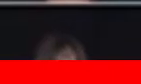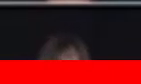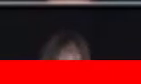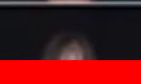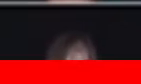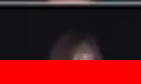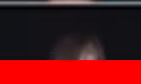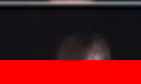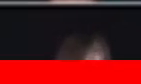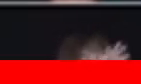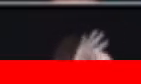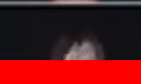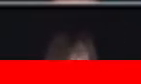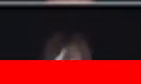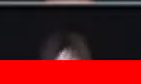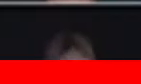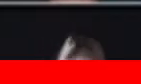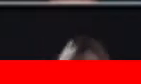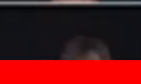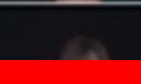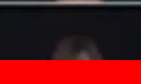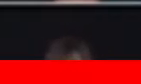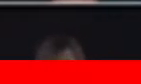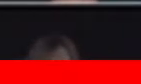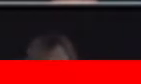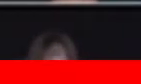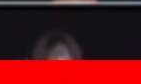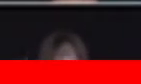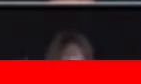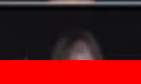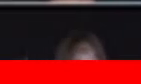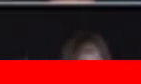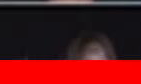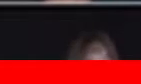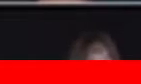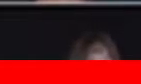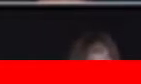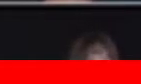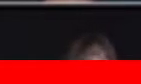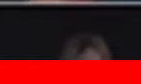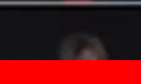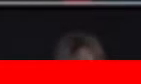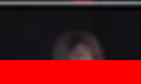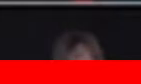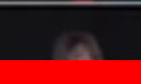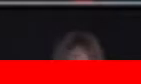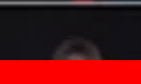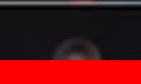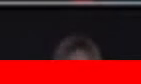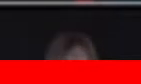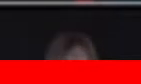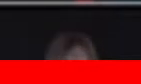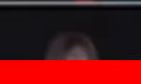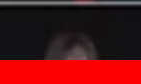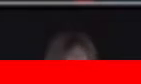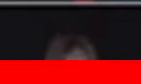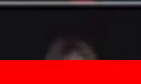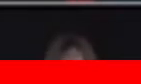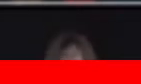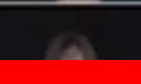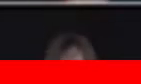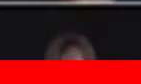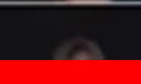their teams are our boots on the ground. They are working tirelessly every day to protect the health and safety of their respective communities.